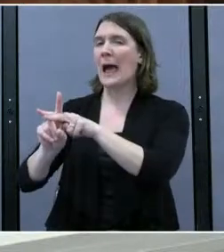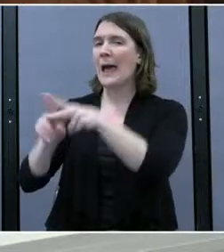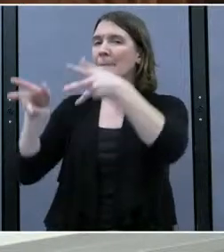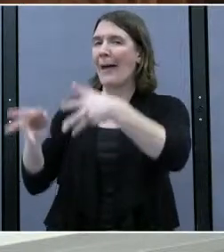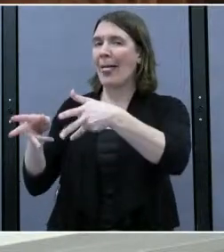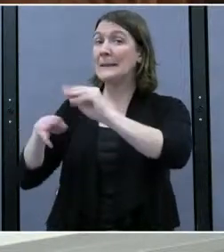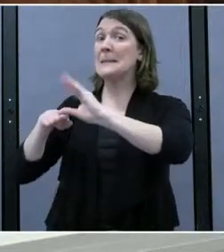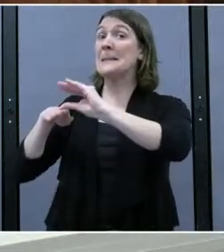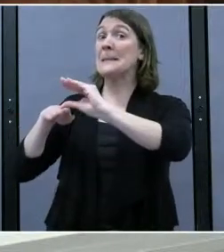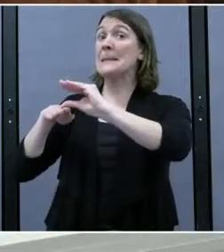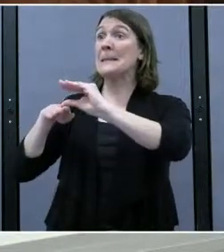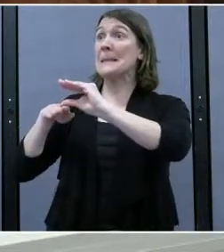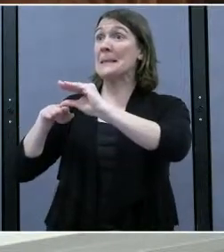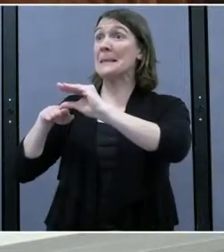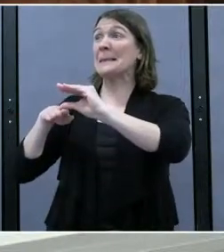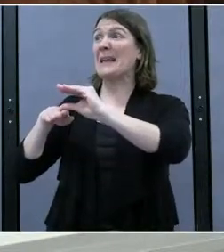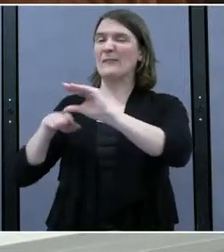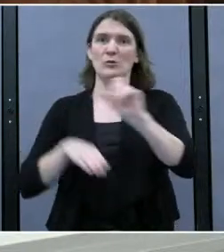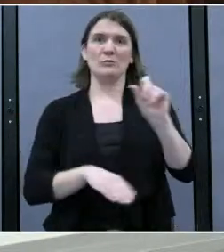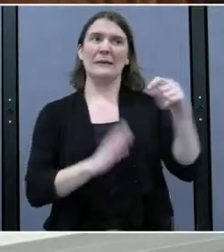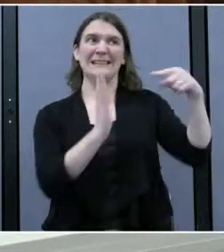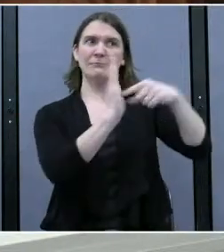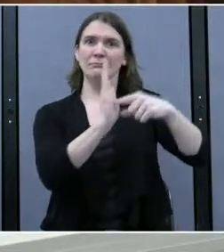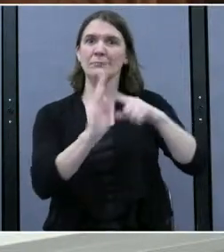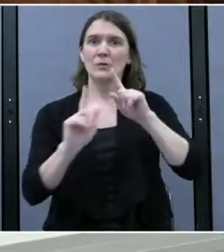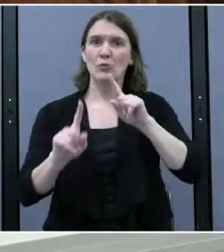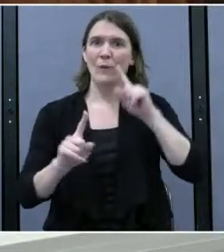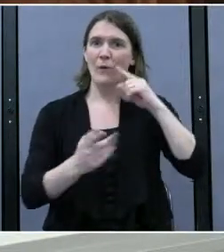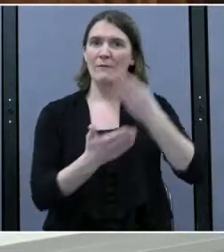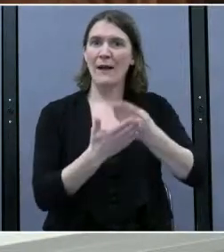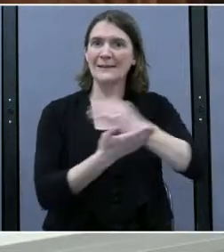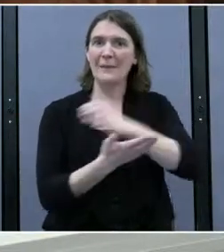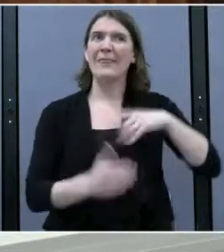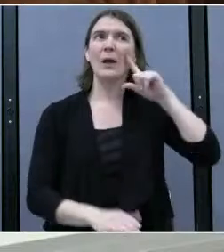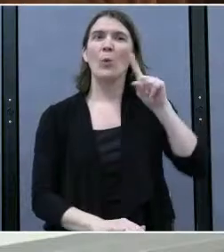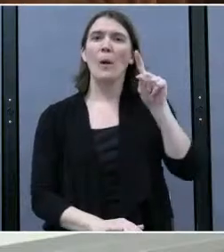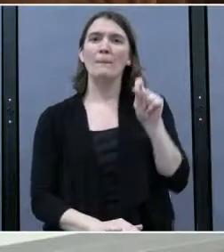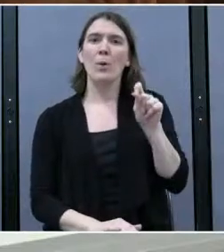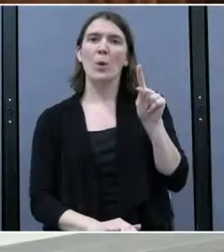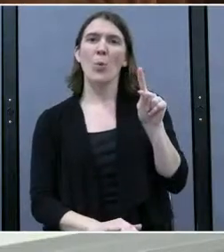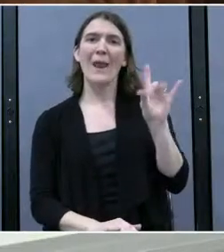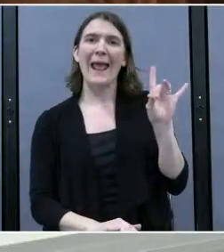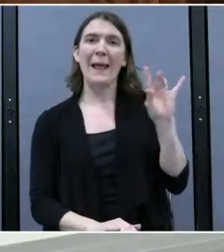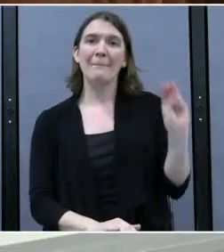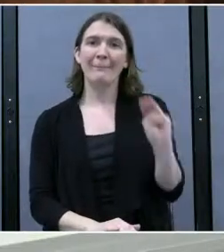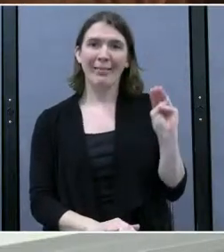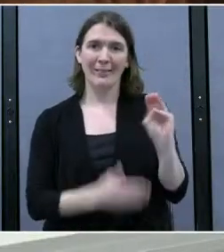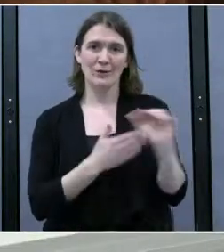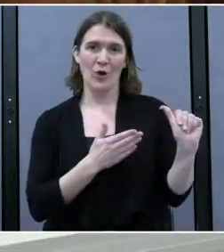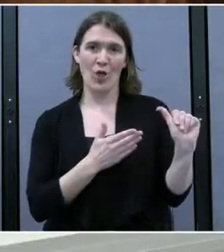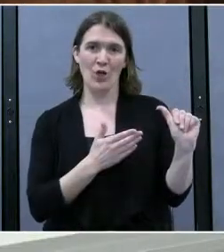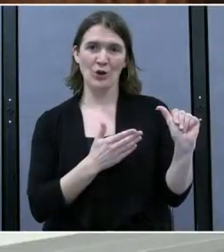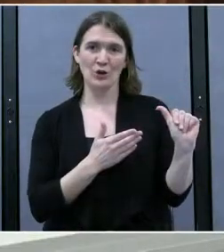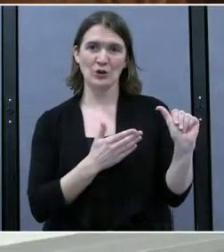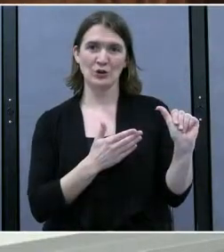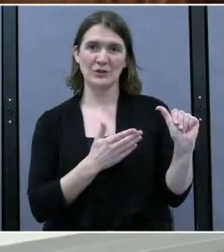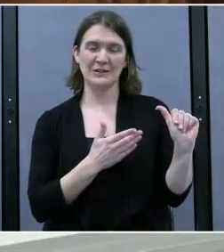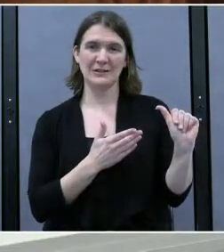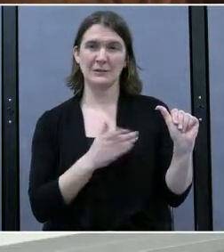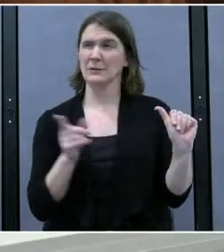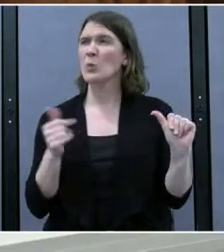10%, is in the Finance Committee report. I believe it's $1.18 million. What page is it